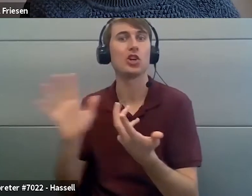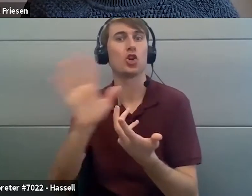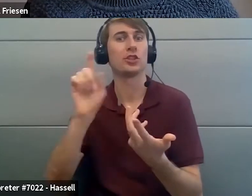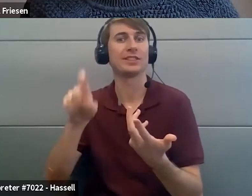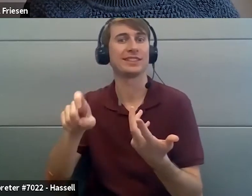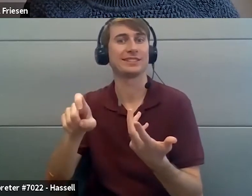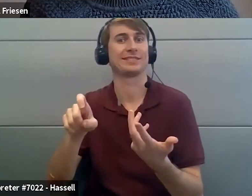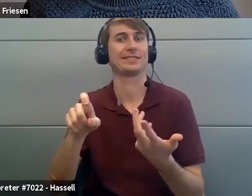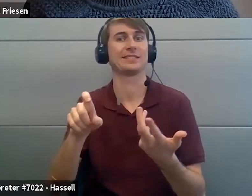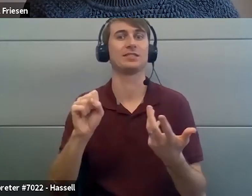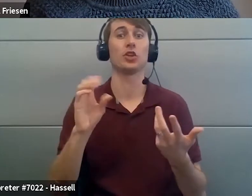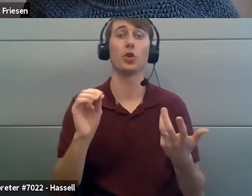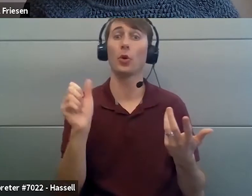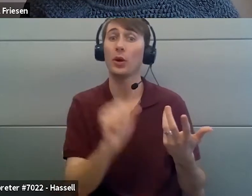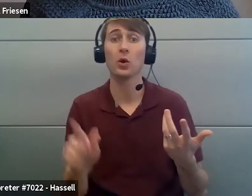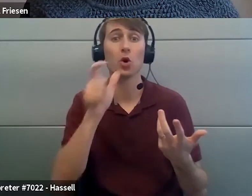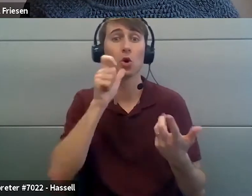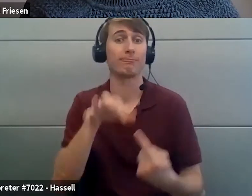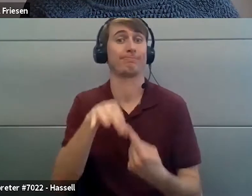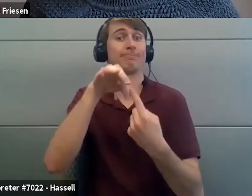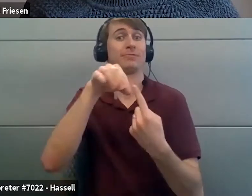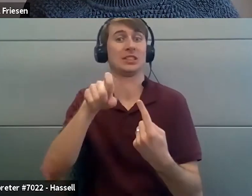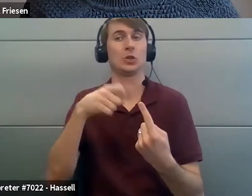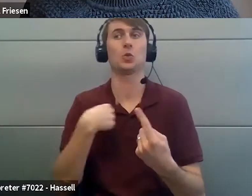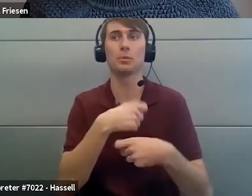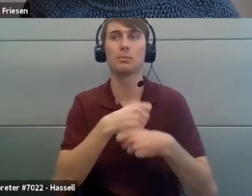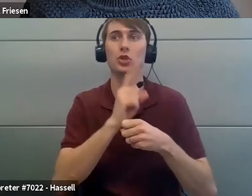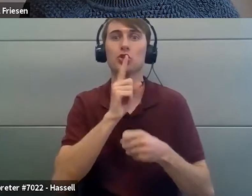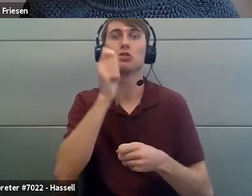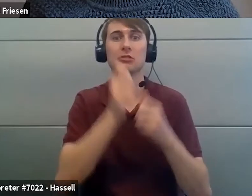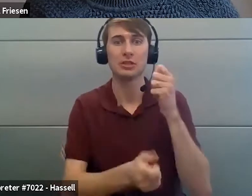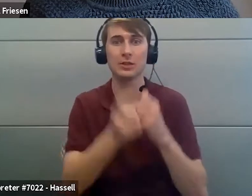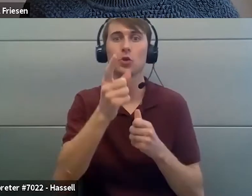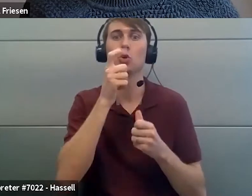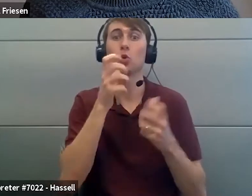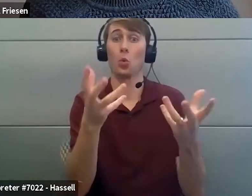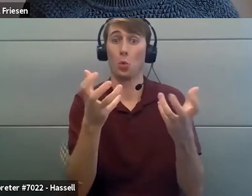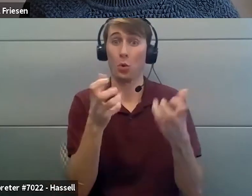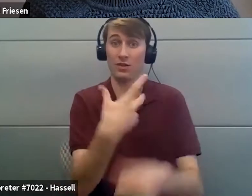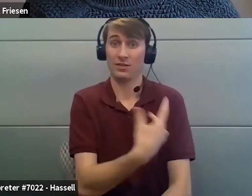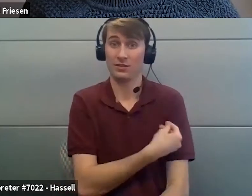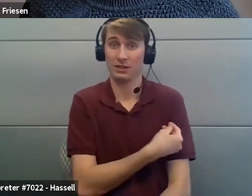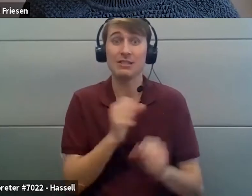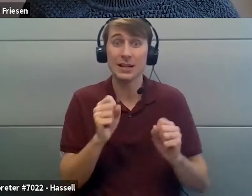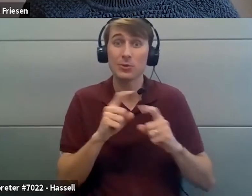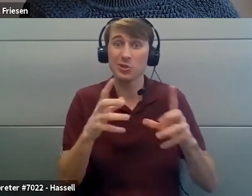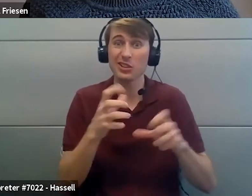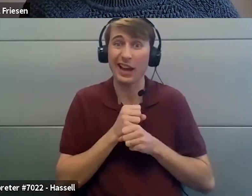are making sure that every person in Wyandotte County who wants the vaccine is going to be able to get it.